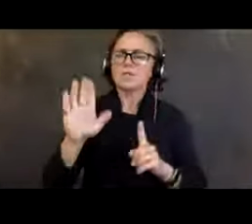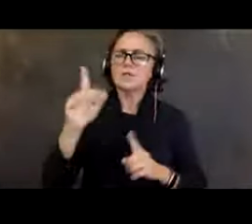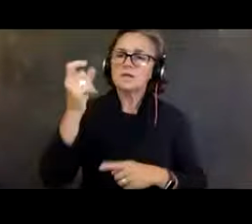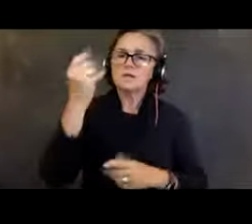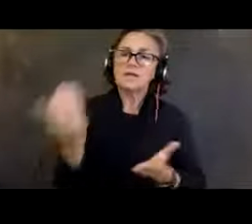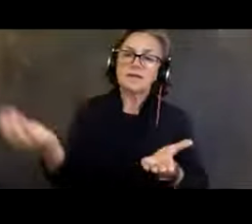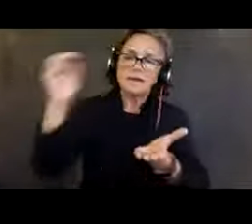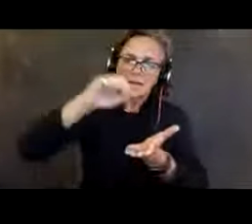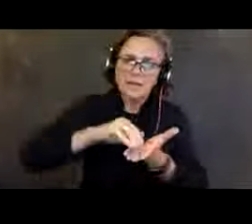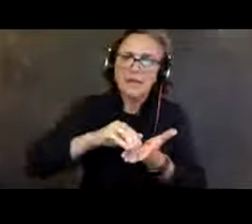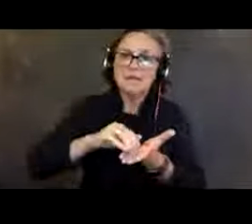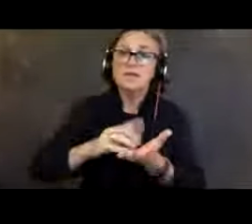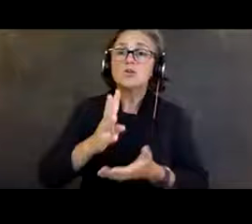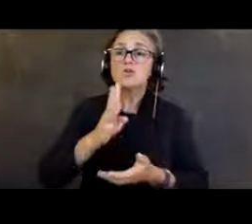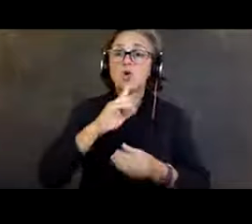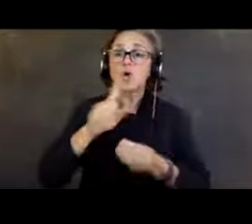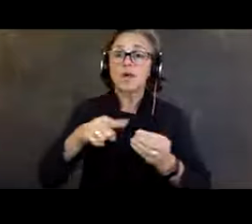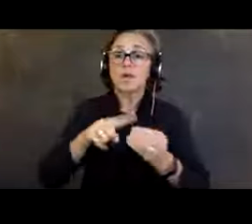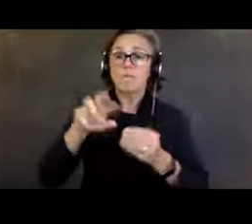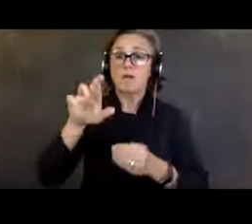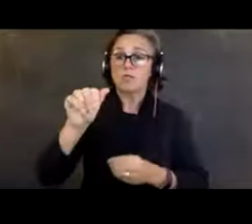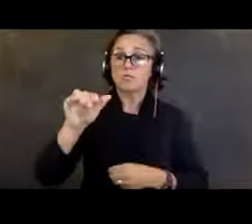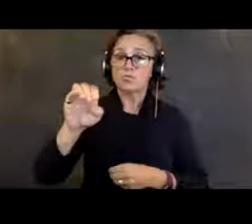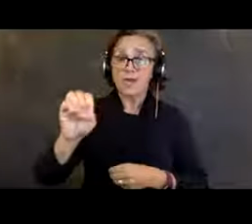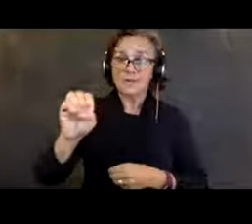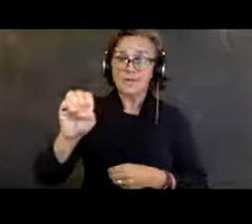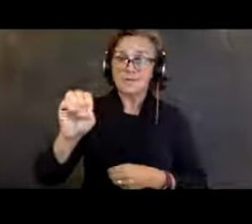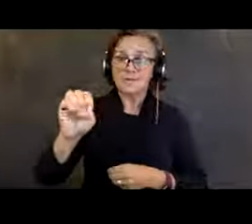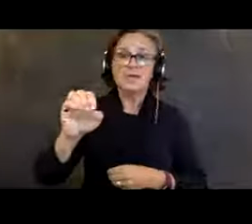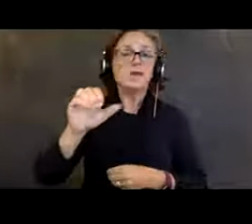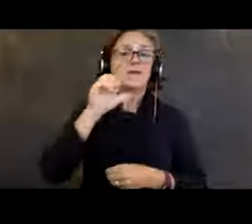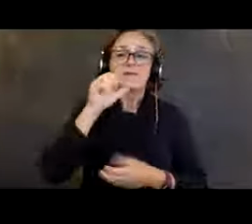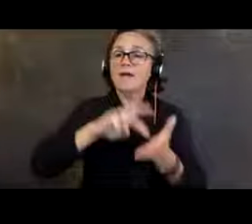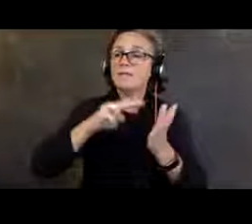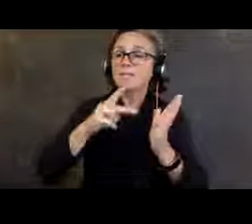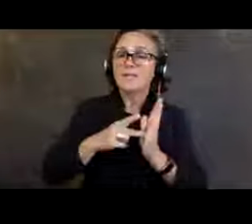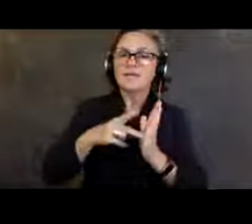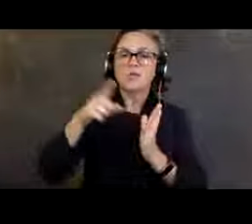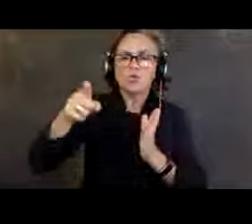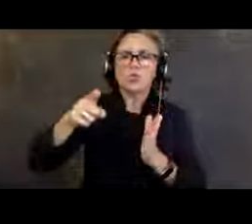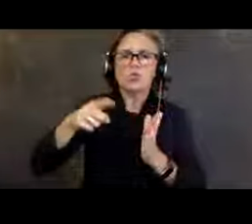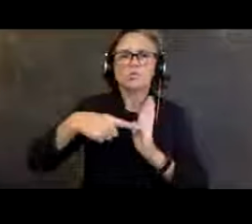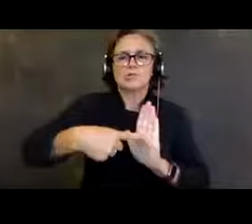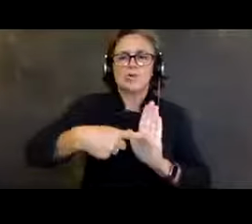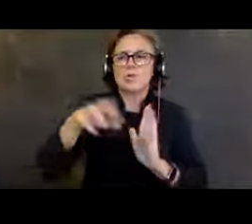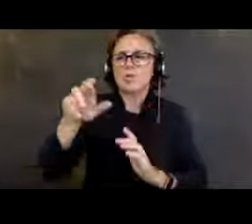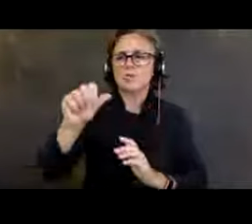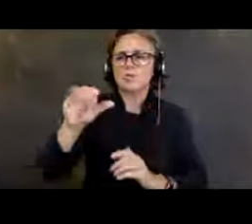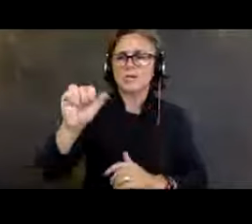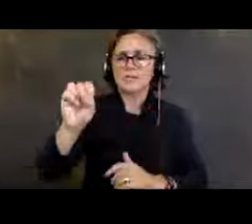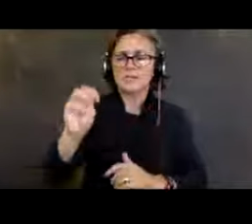It's okay and it's important. So some examples for the different age groups. For